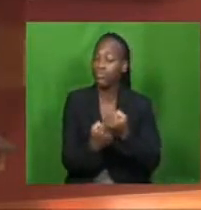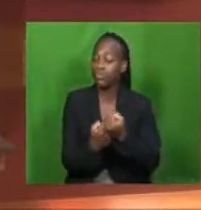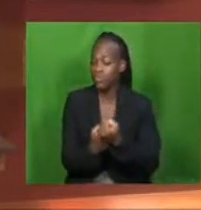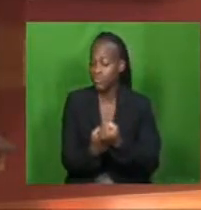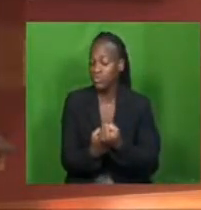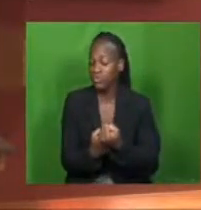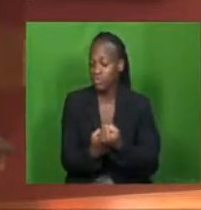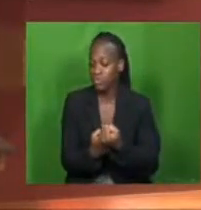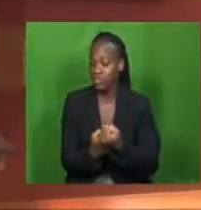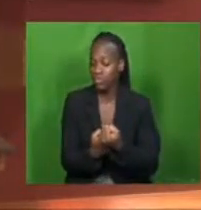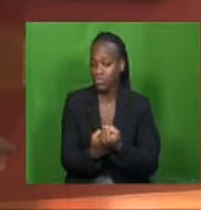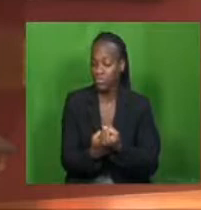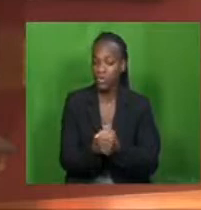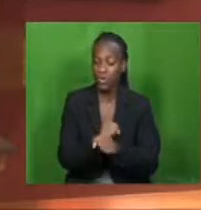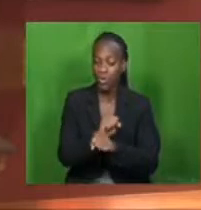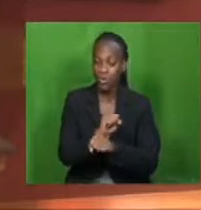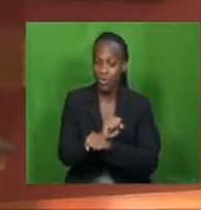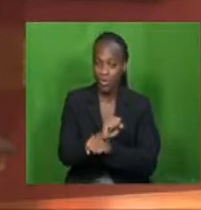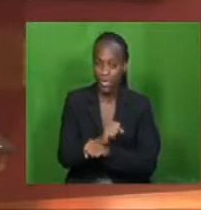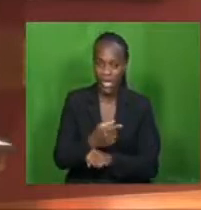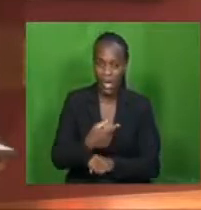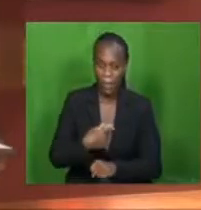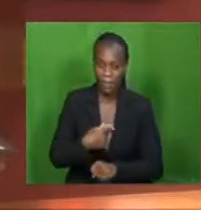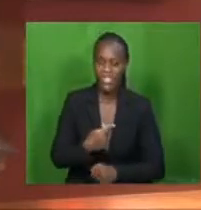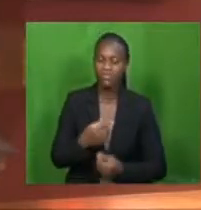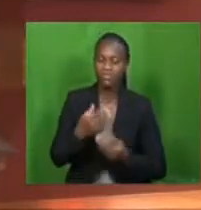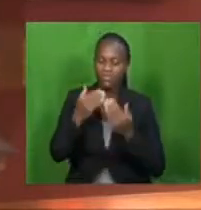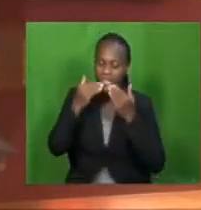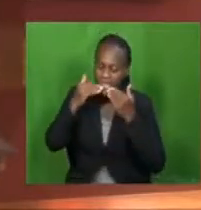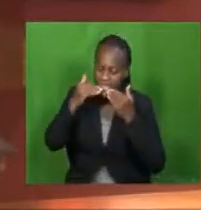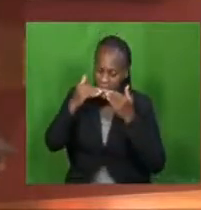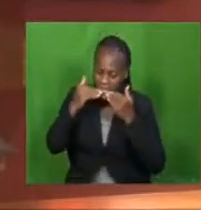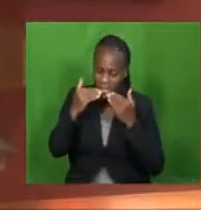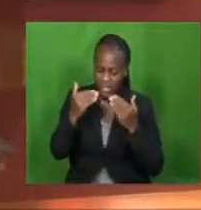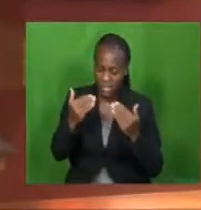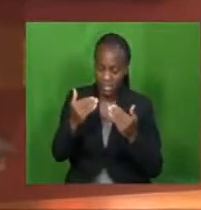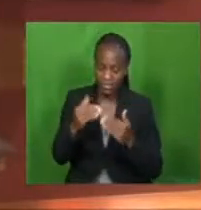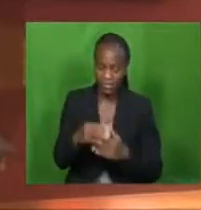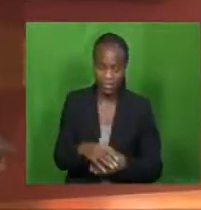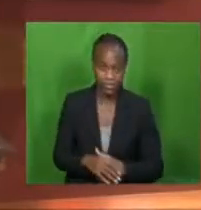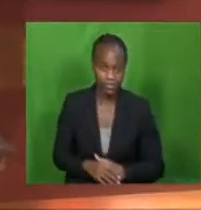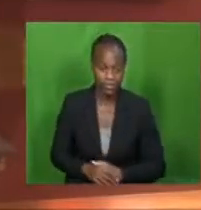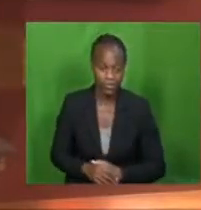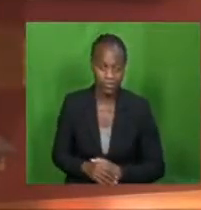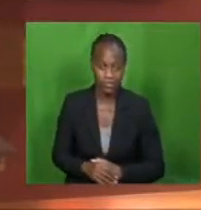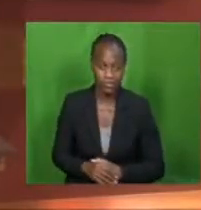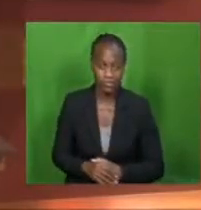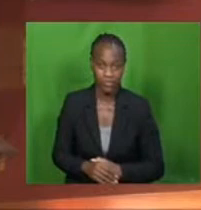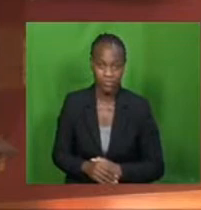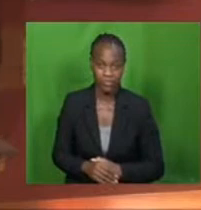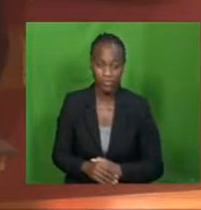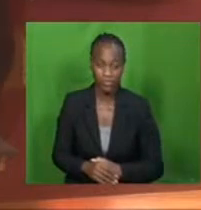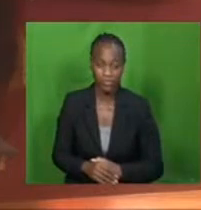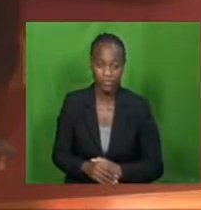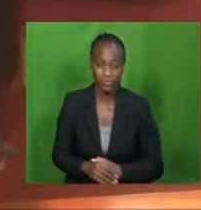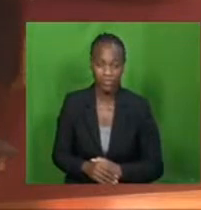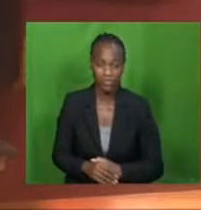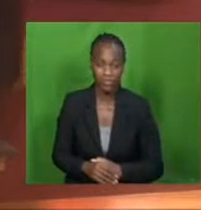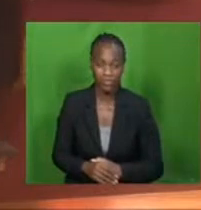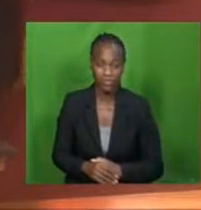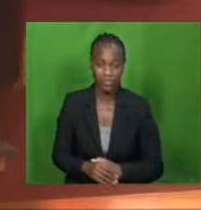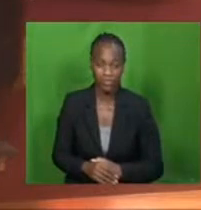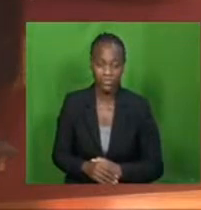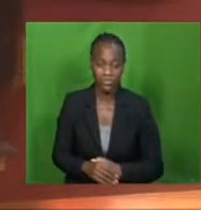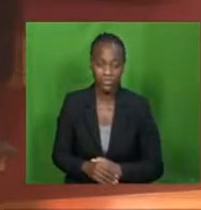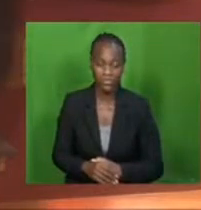arduous duty. I am extremely grateful for this kind consideration. Mr. Speaker, climate crisis is reaching a